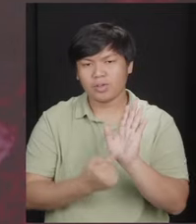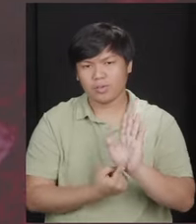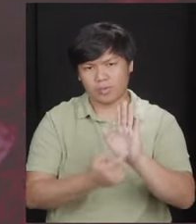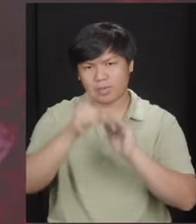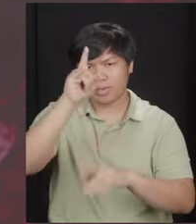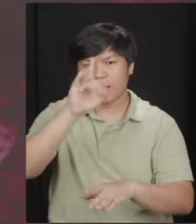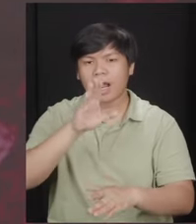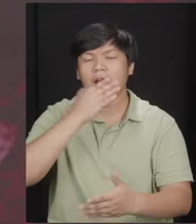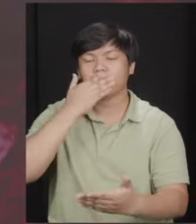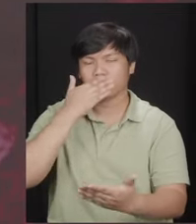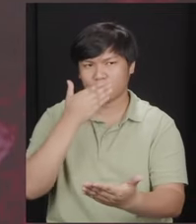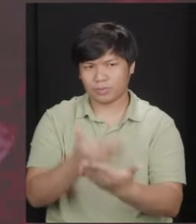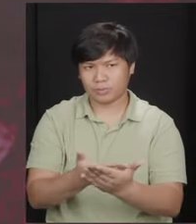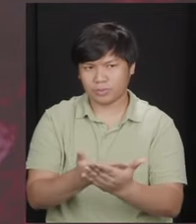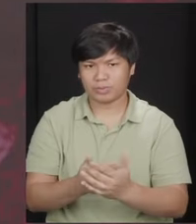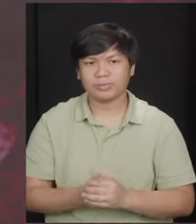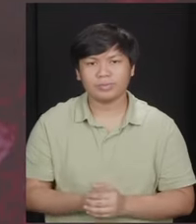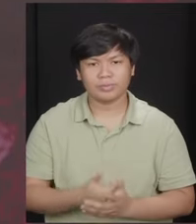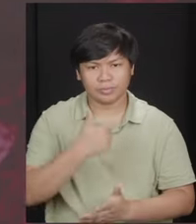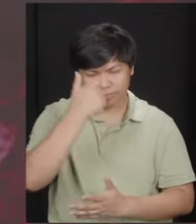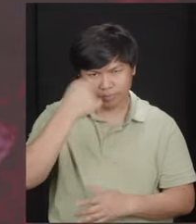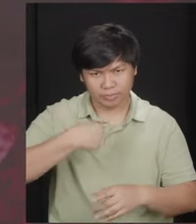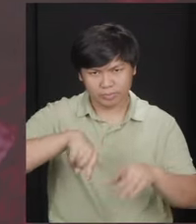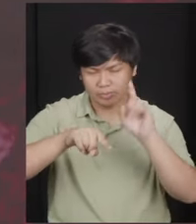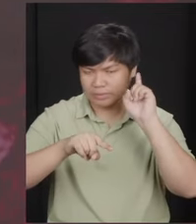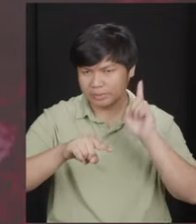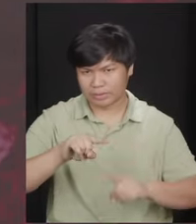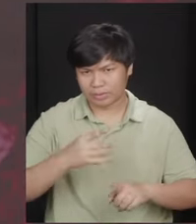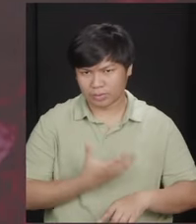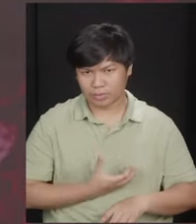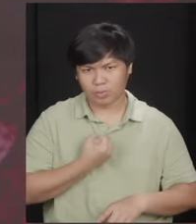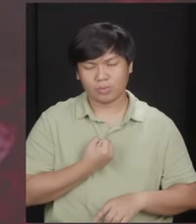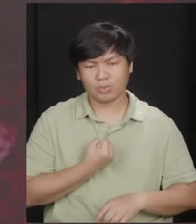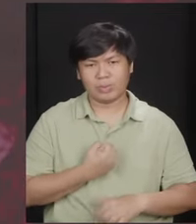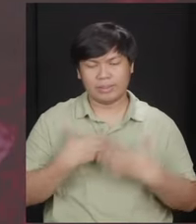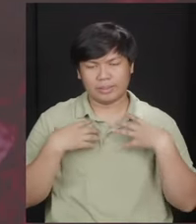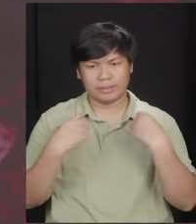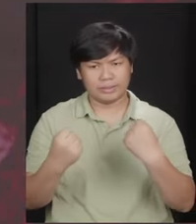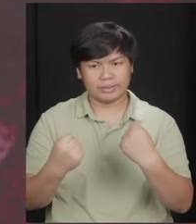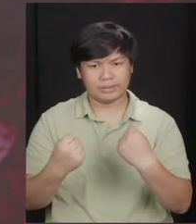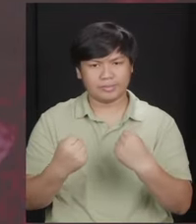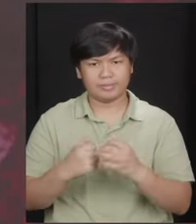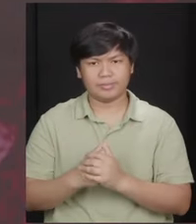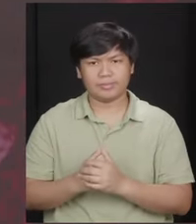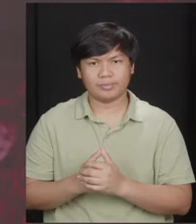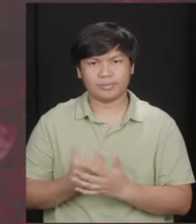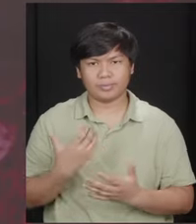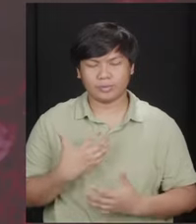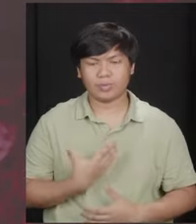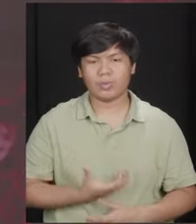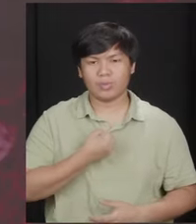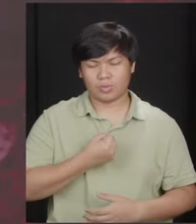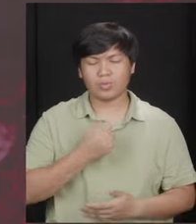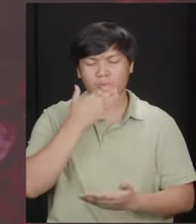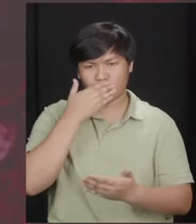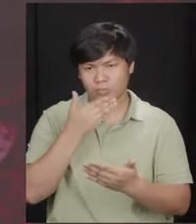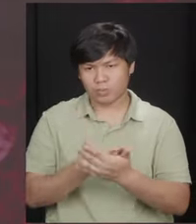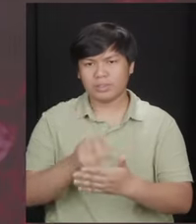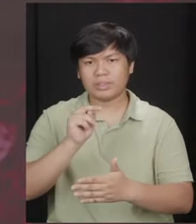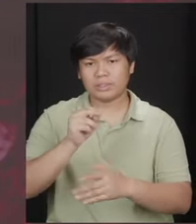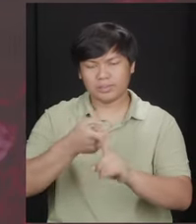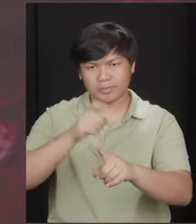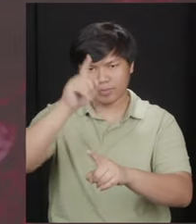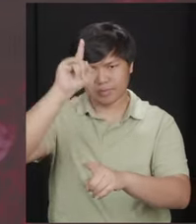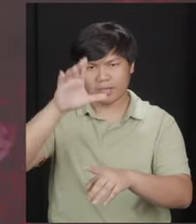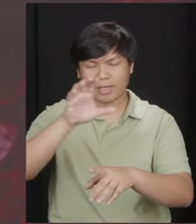word God's goodness. Because we cannot do it in our own strength, with our own goodness. It has to come from the